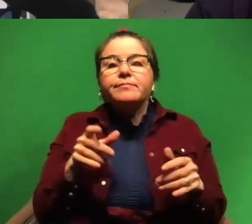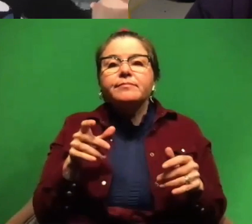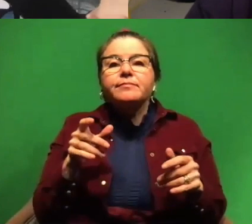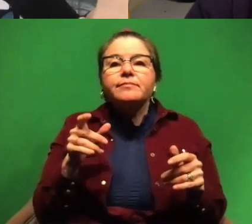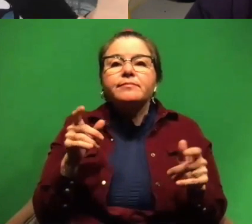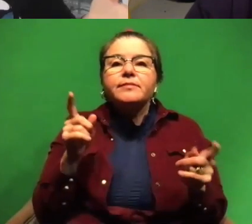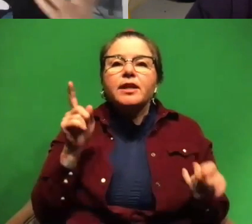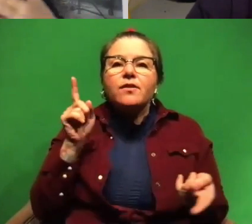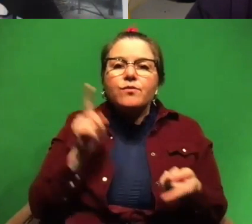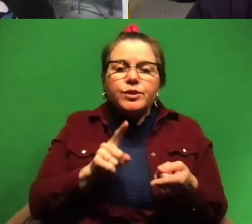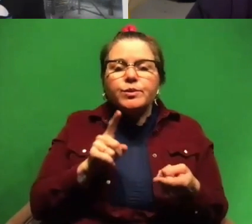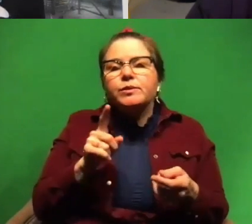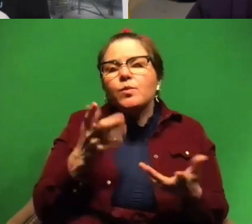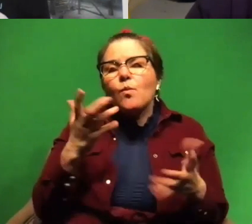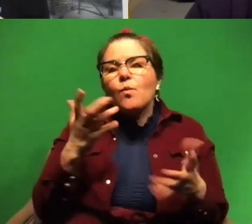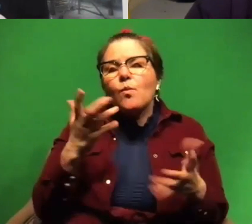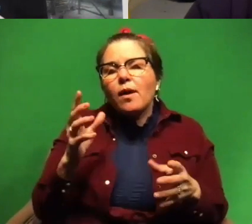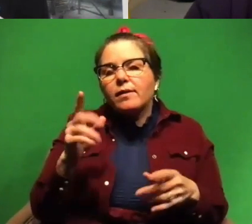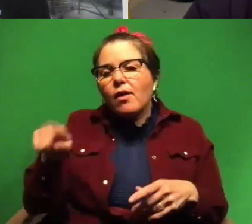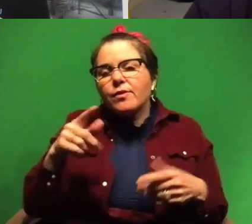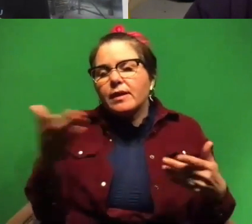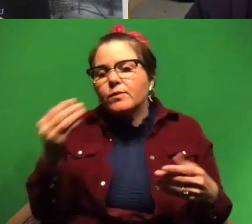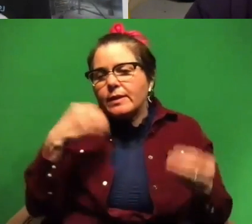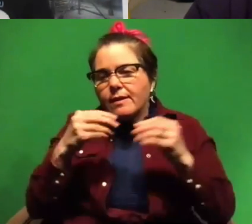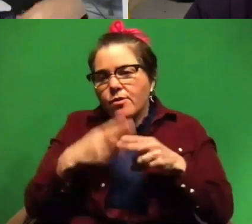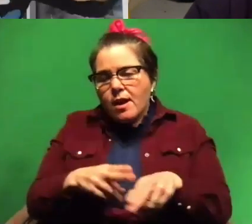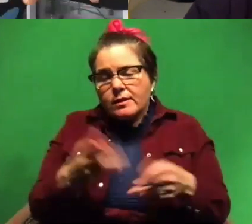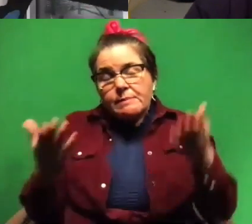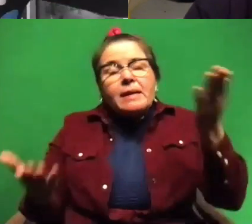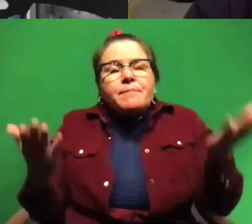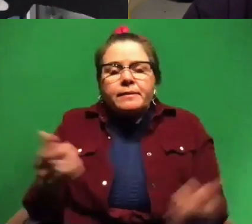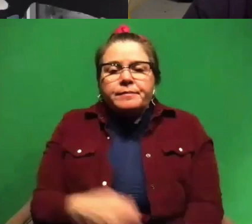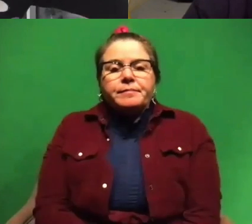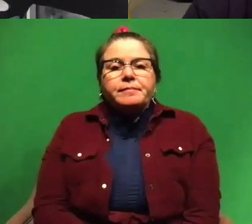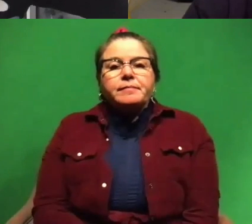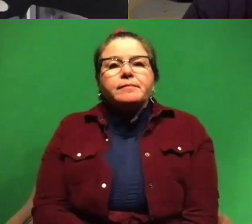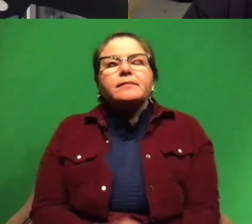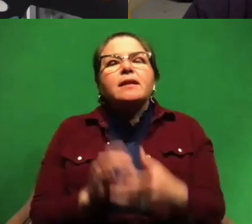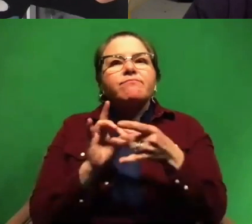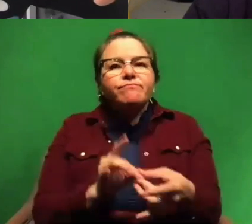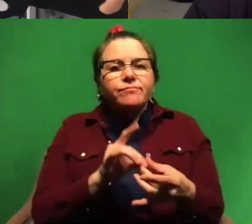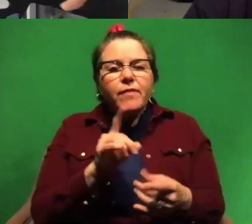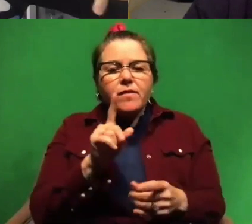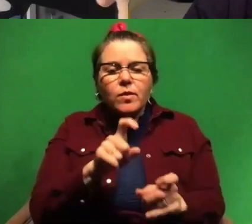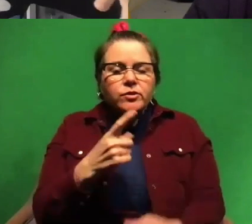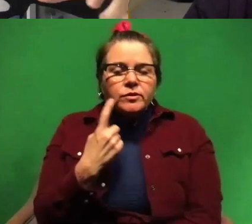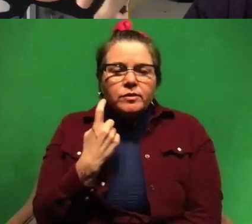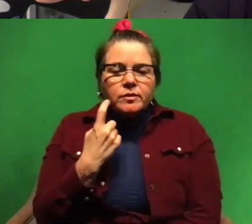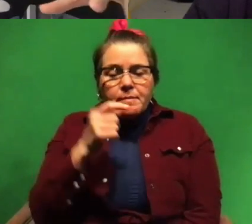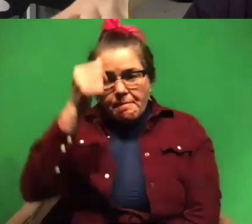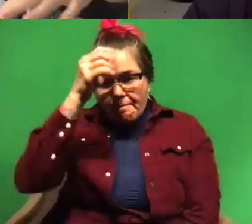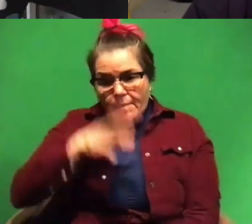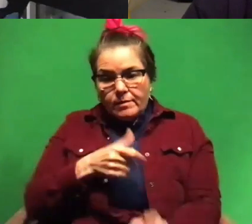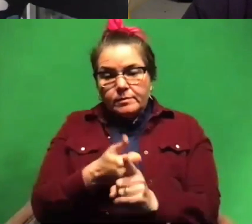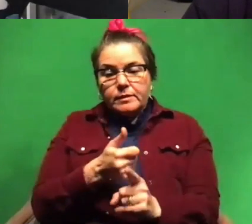predation on their eggs, is what we think. Awesome. And that's related to the question in that males might